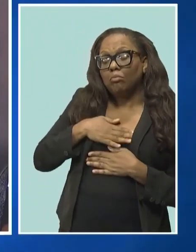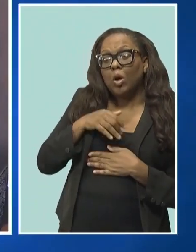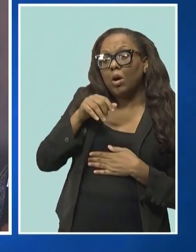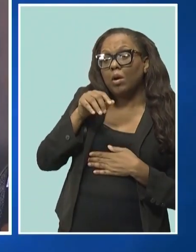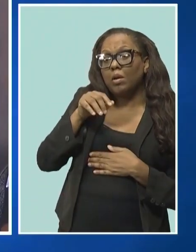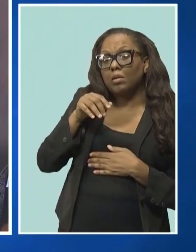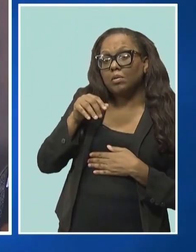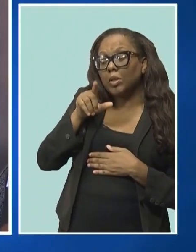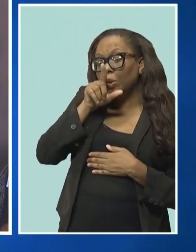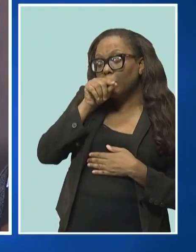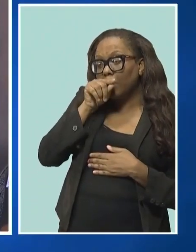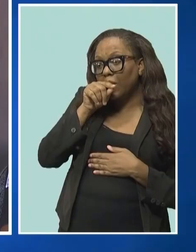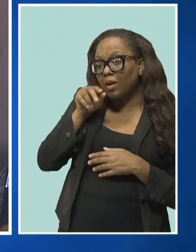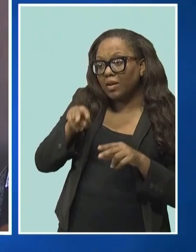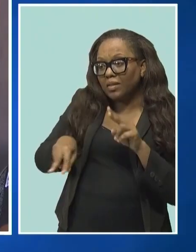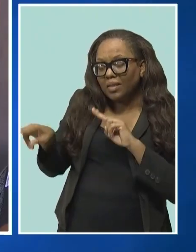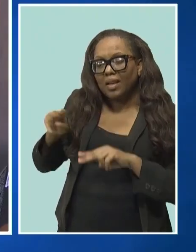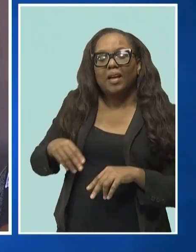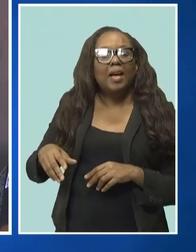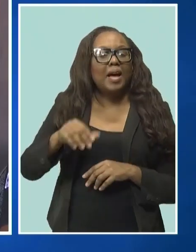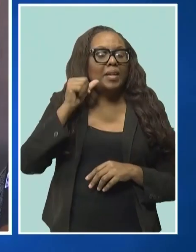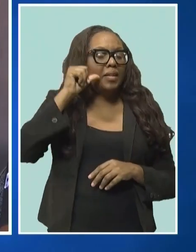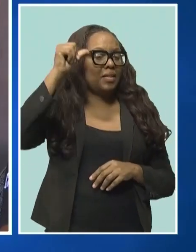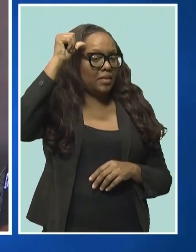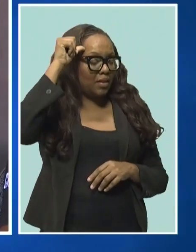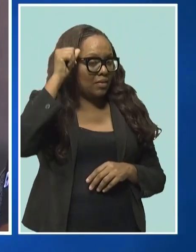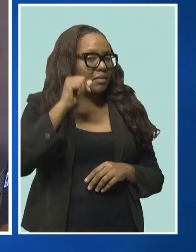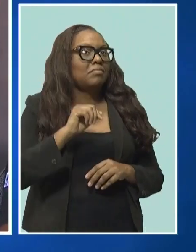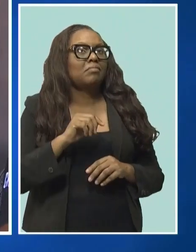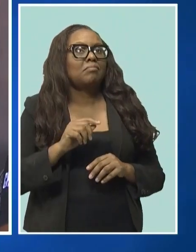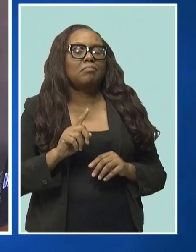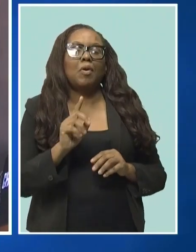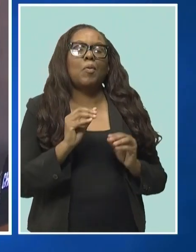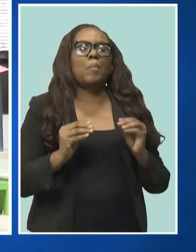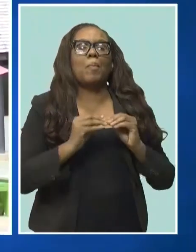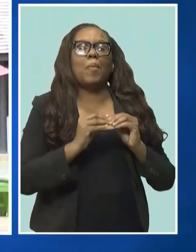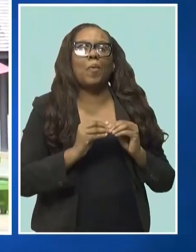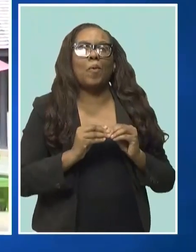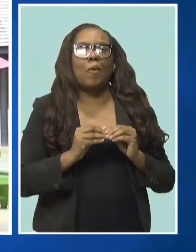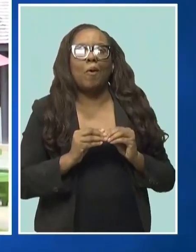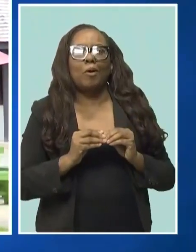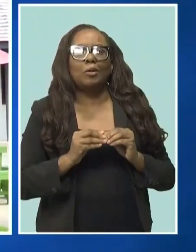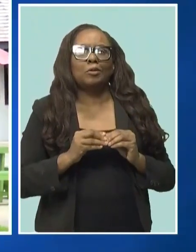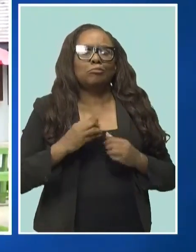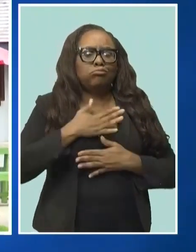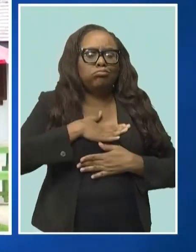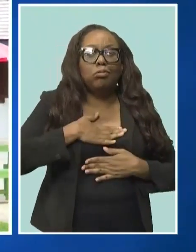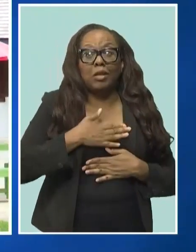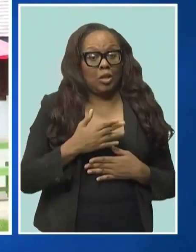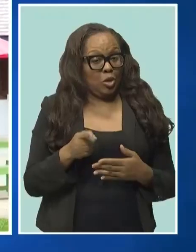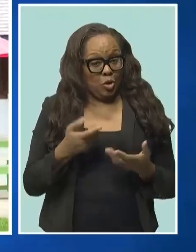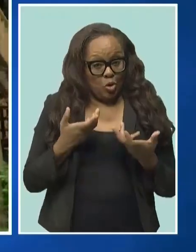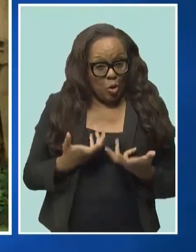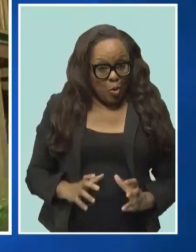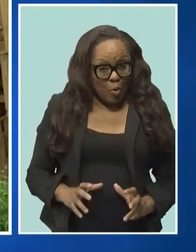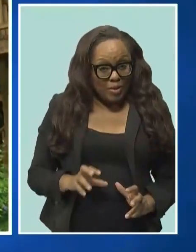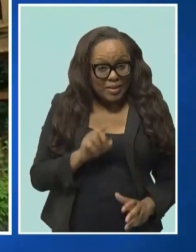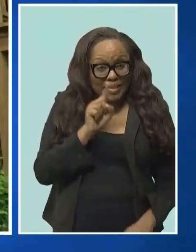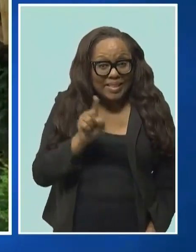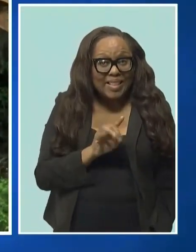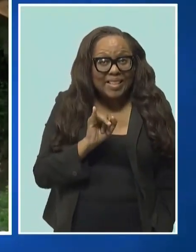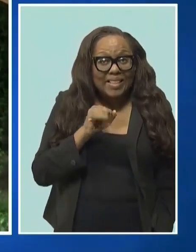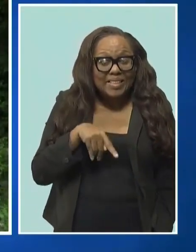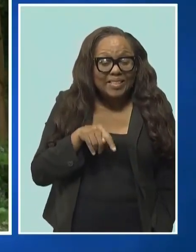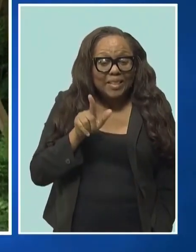the kids engaged and keep them enjoying the activities on property. The faint of heart who don't want to zip line or do the